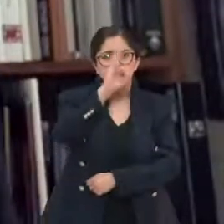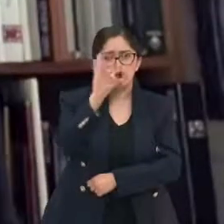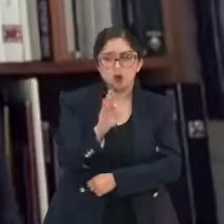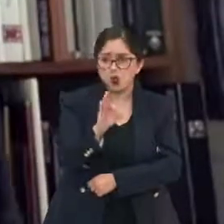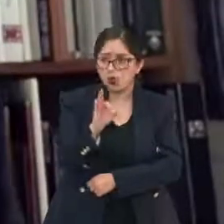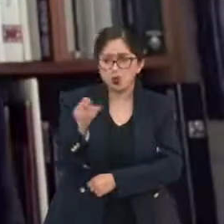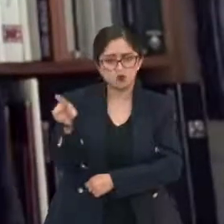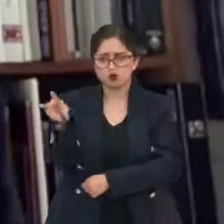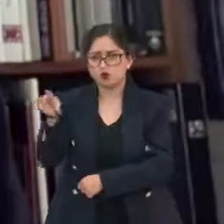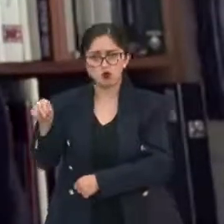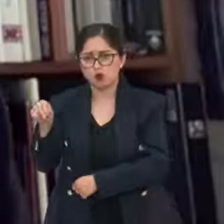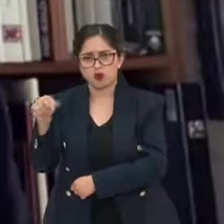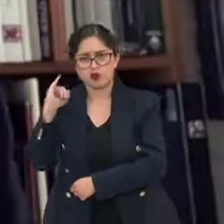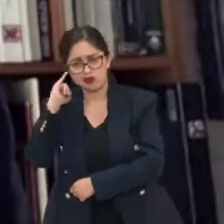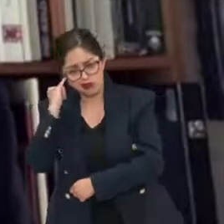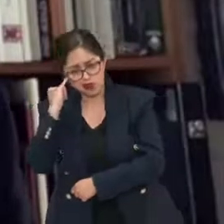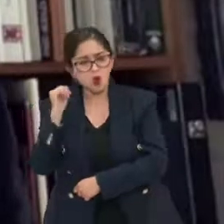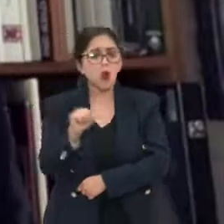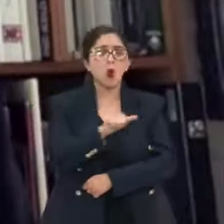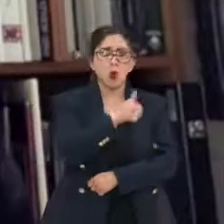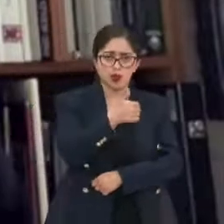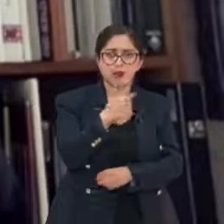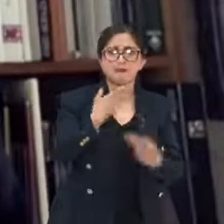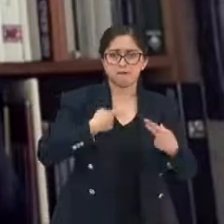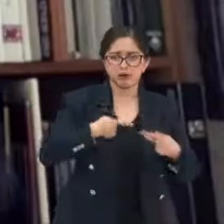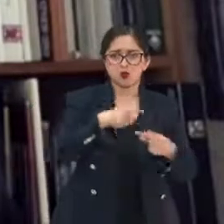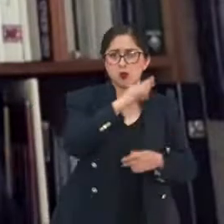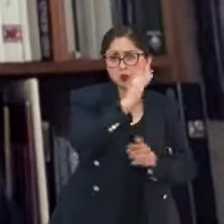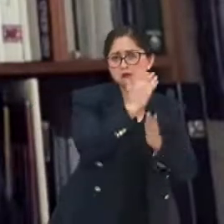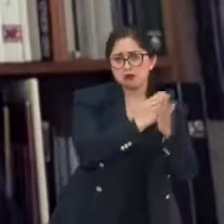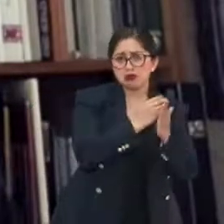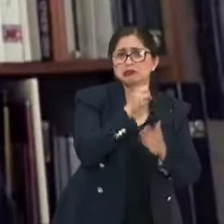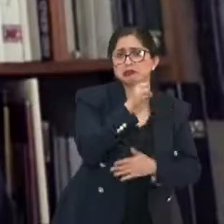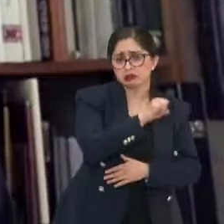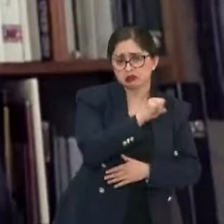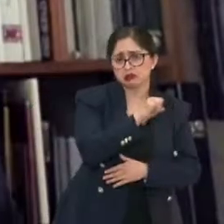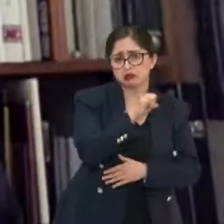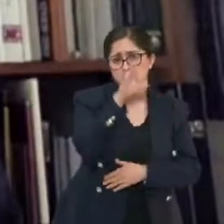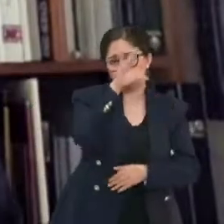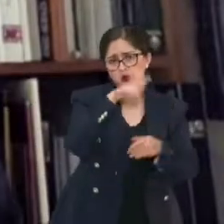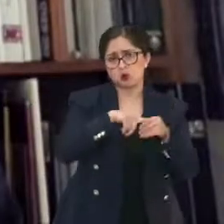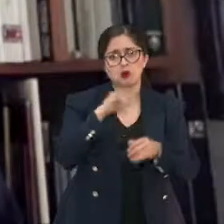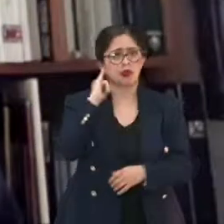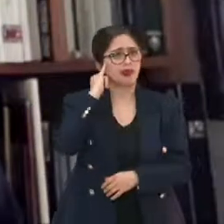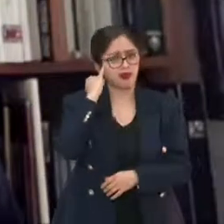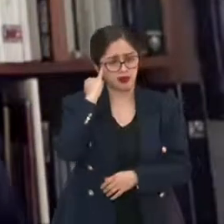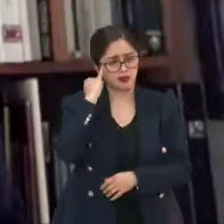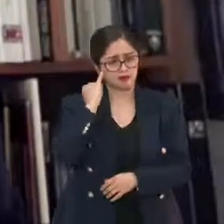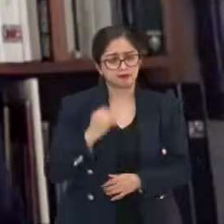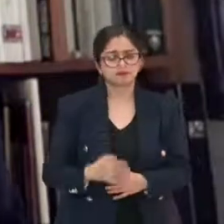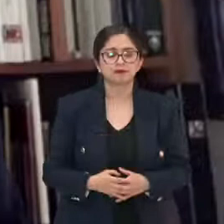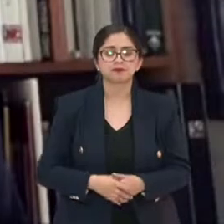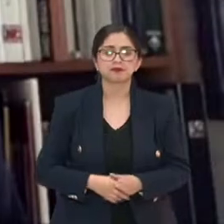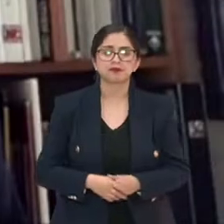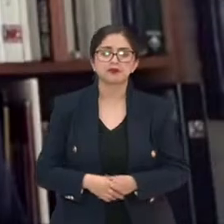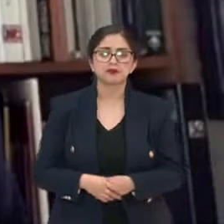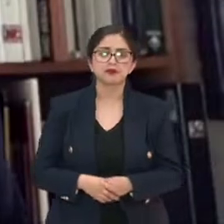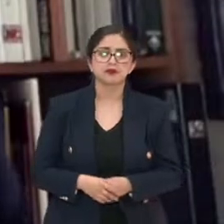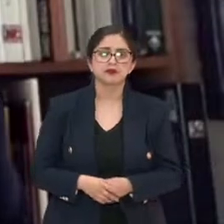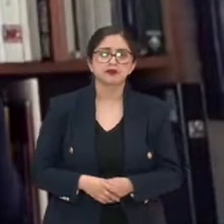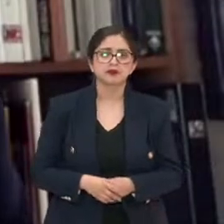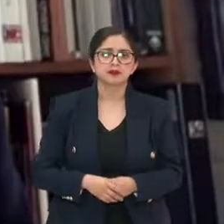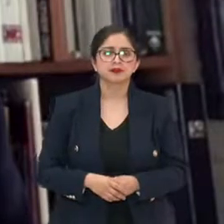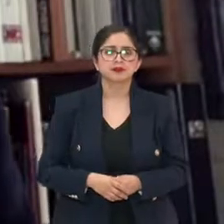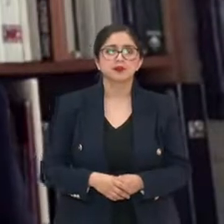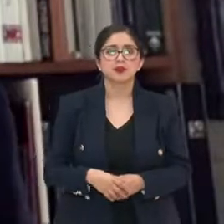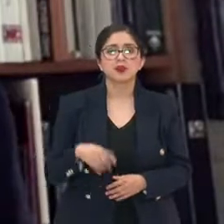last data that we have is 60% are non-indigenous people and 40% are indigenous people. Having said this, I